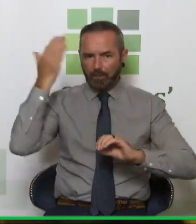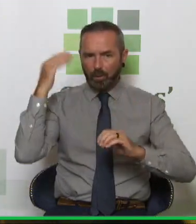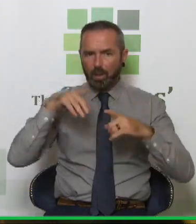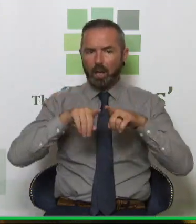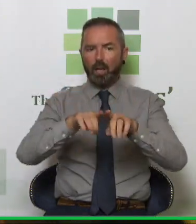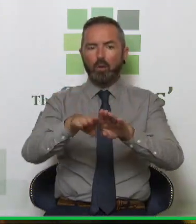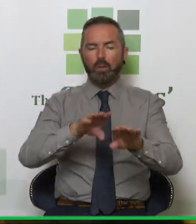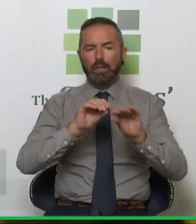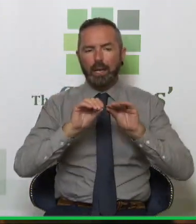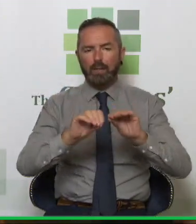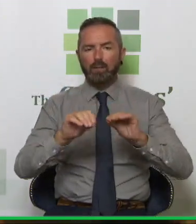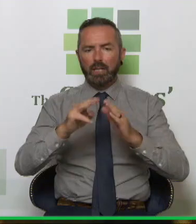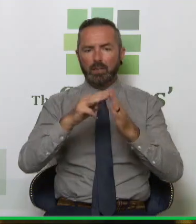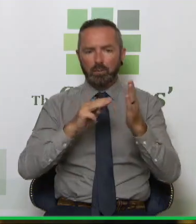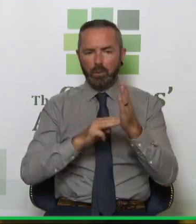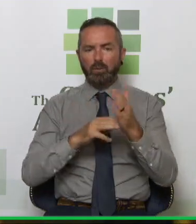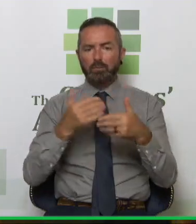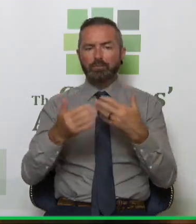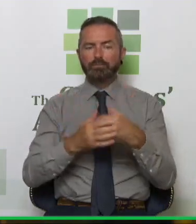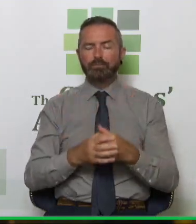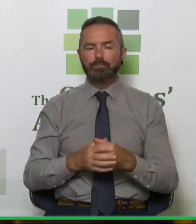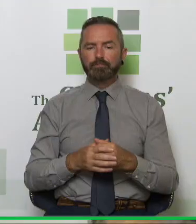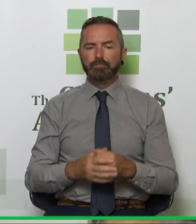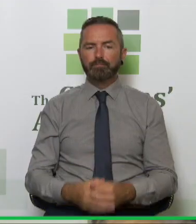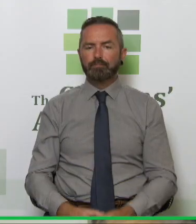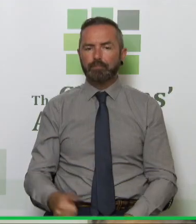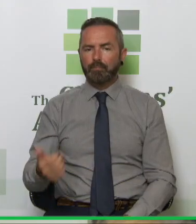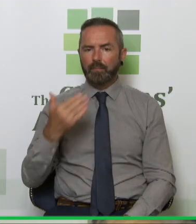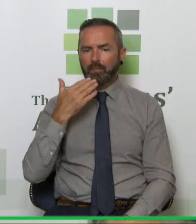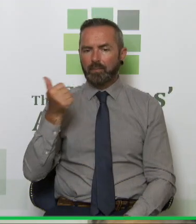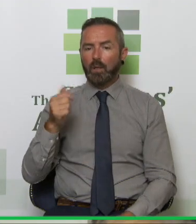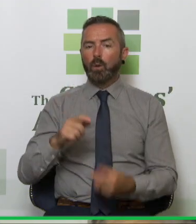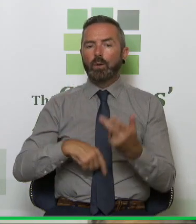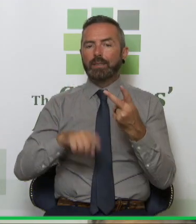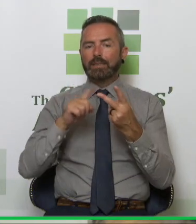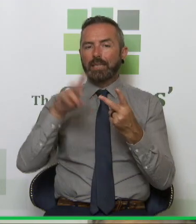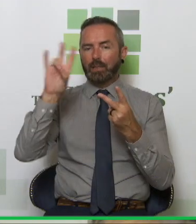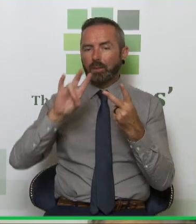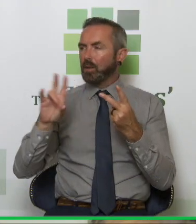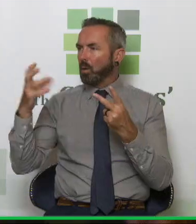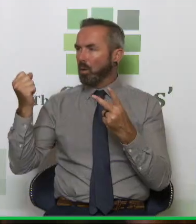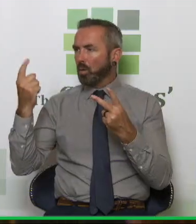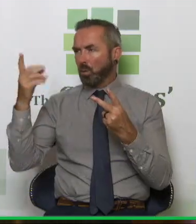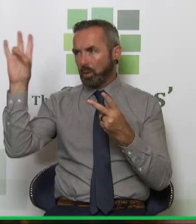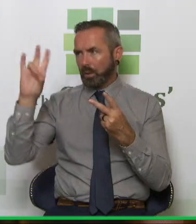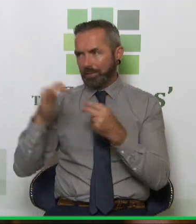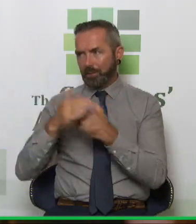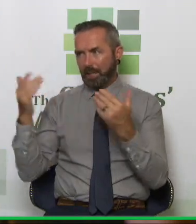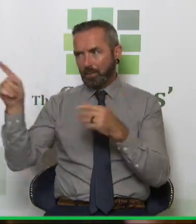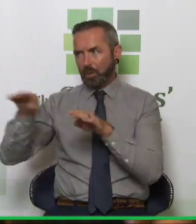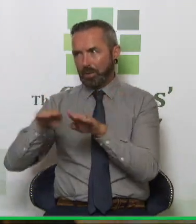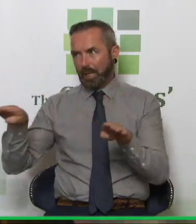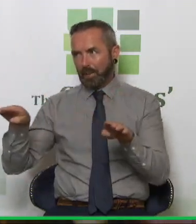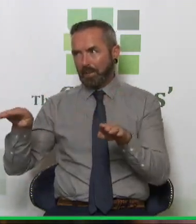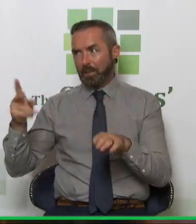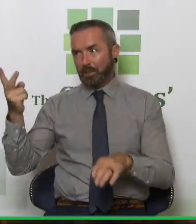with education programs, etc. Okay. Thank you, Zin. And my second question. Sorry, Zin, can I just keep it to 1 question for now per table, because there